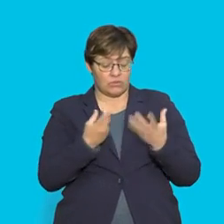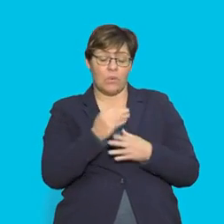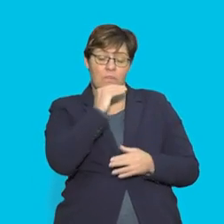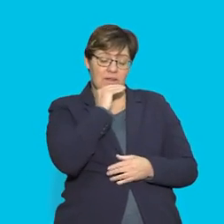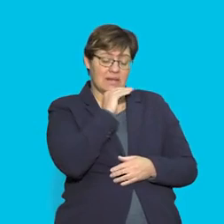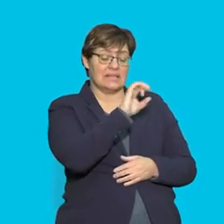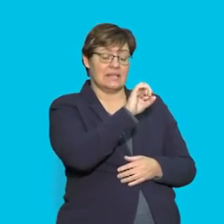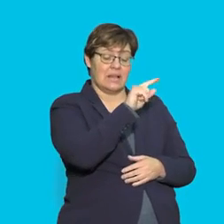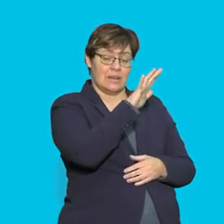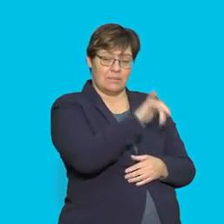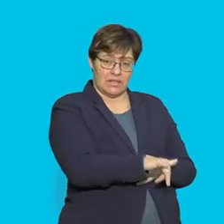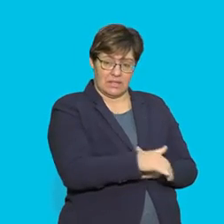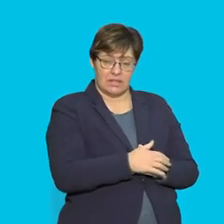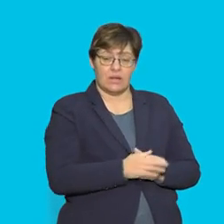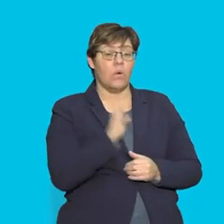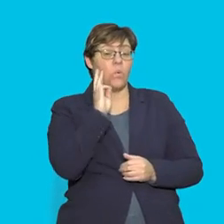have, so cell B